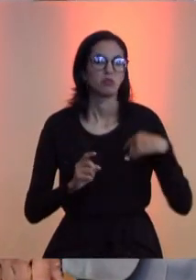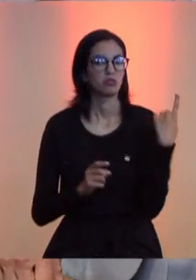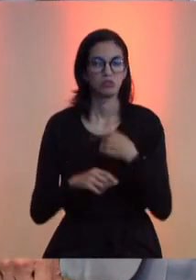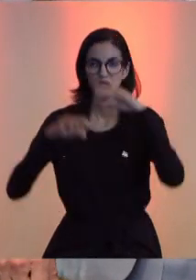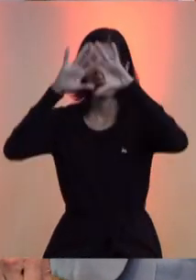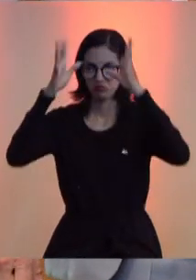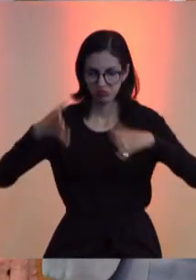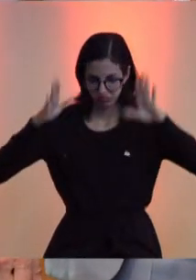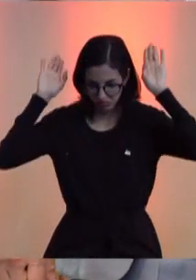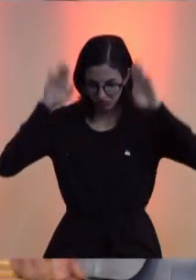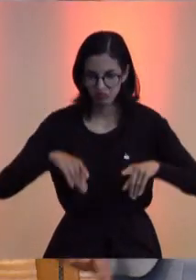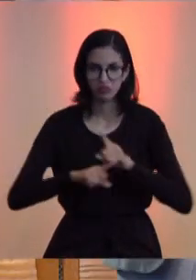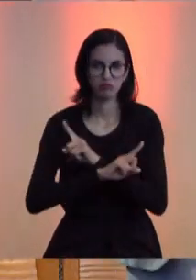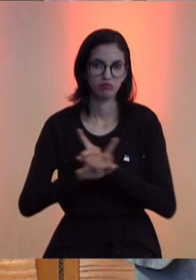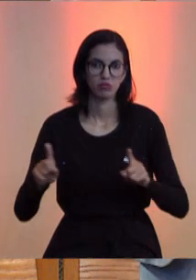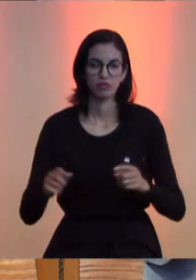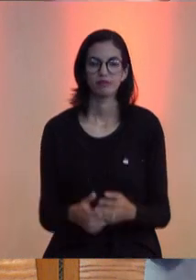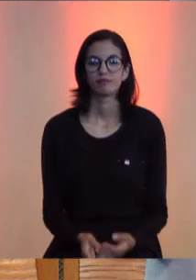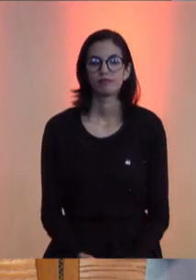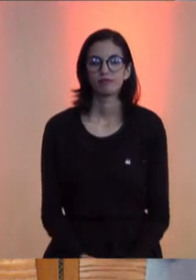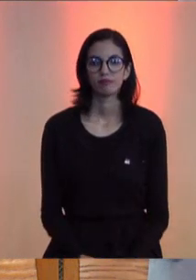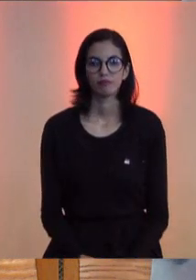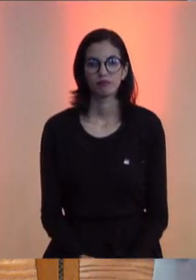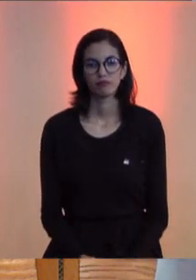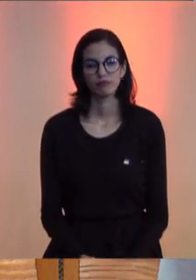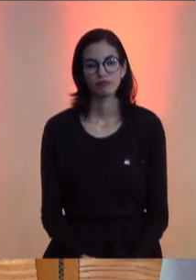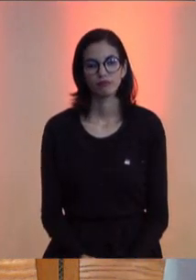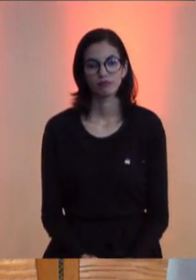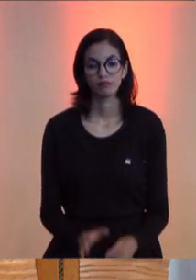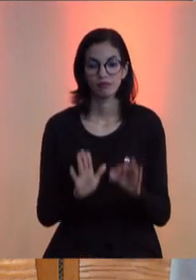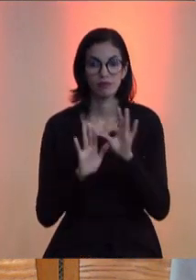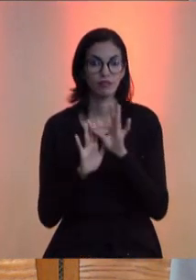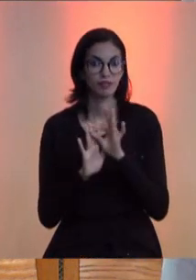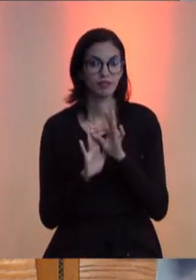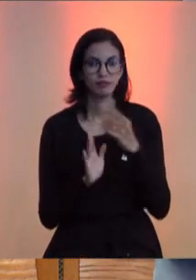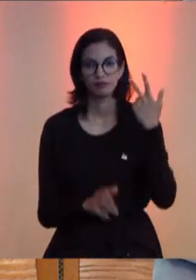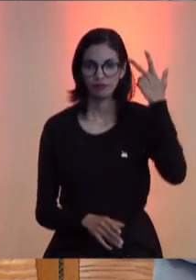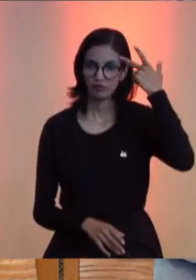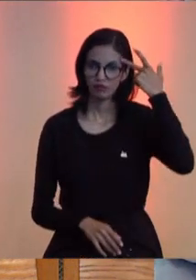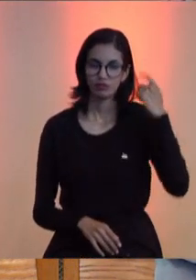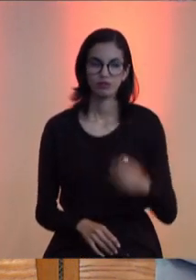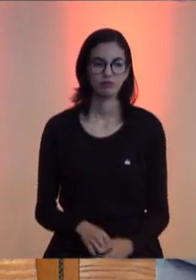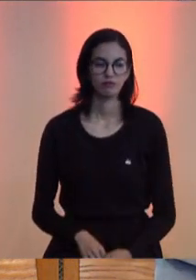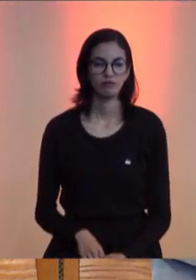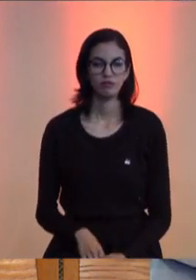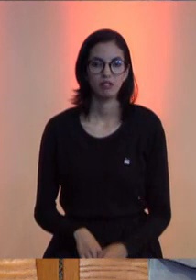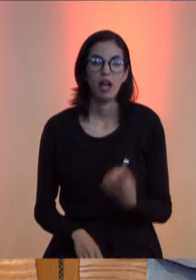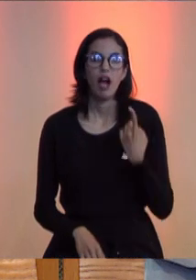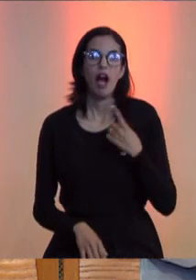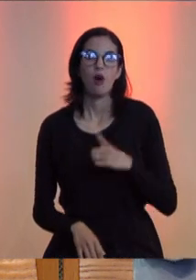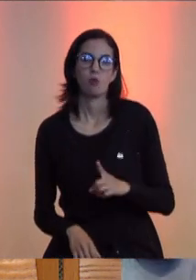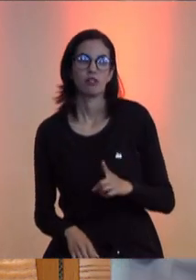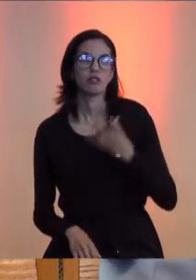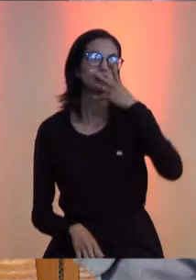verse 18. But if not, versículo 18, aun si no, we know he can deliver